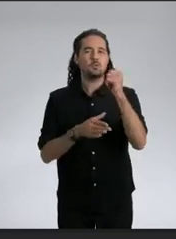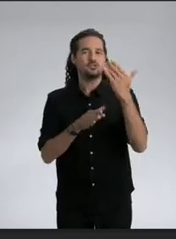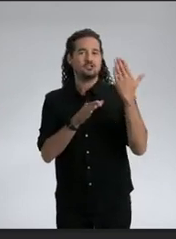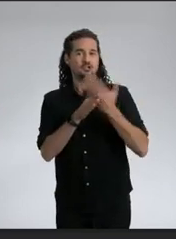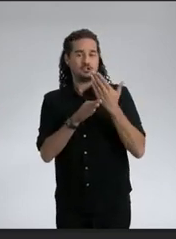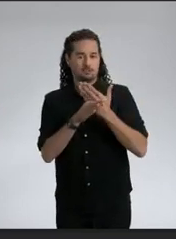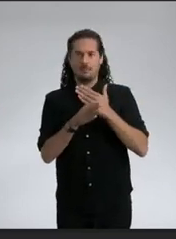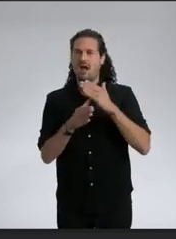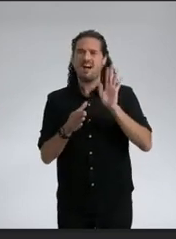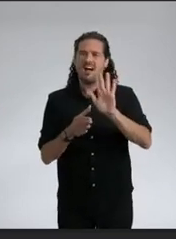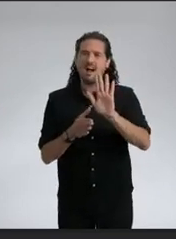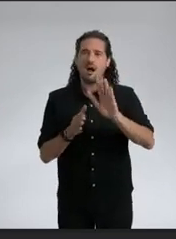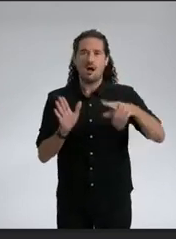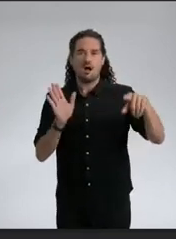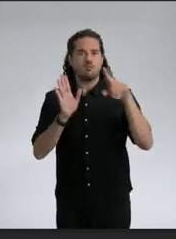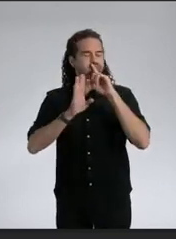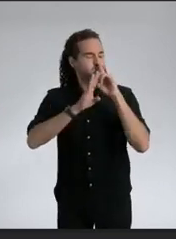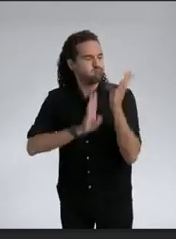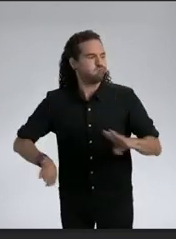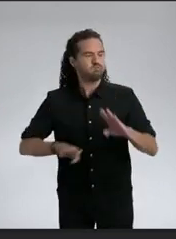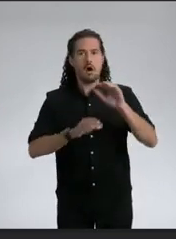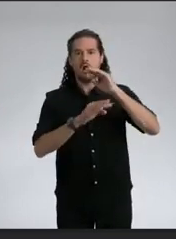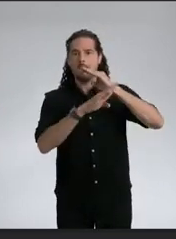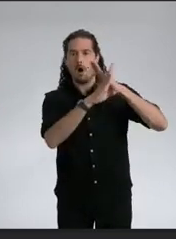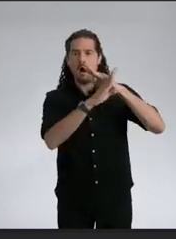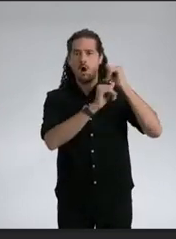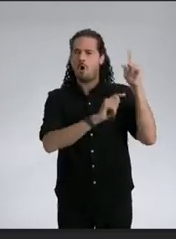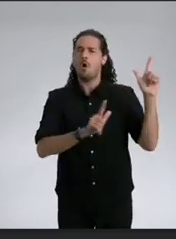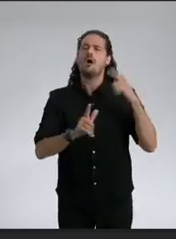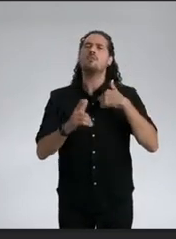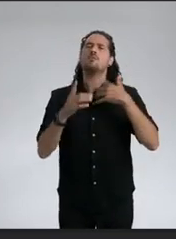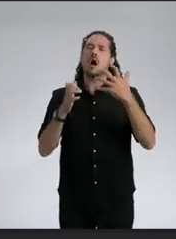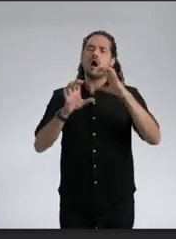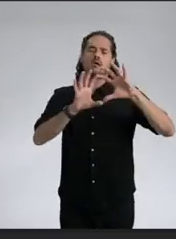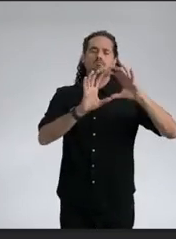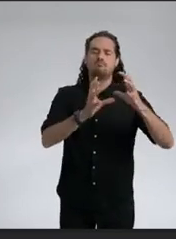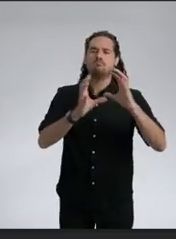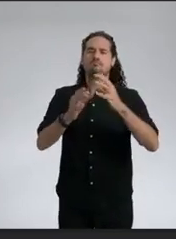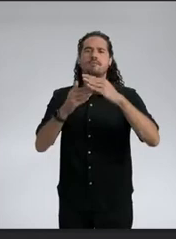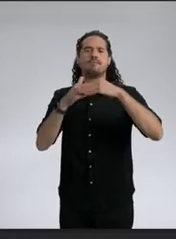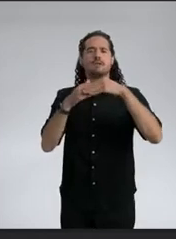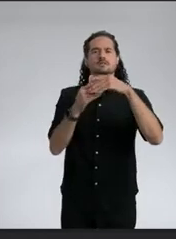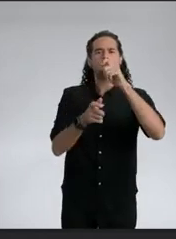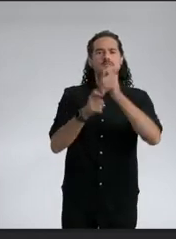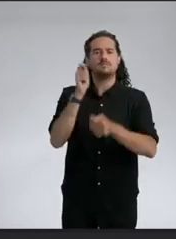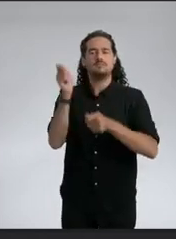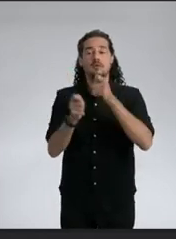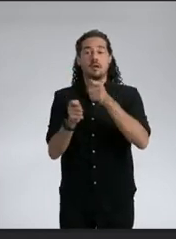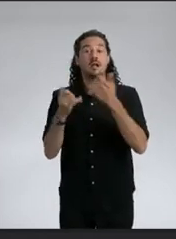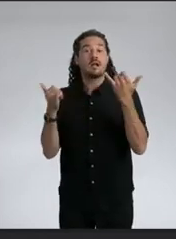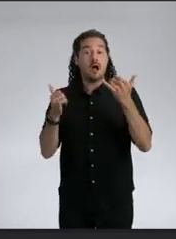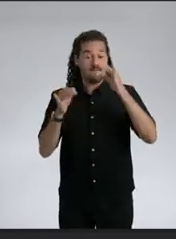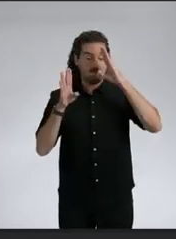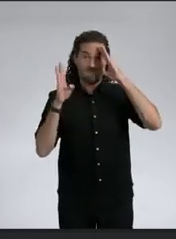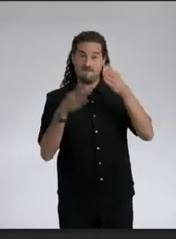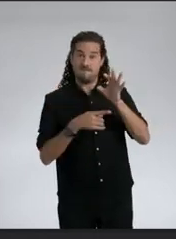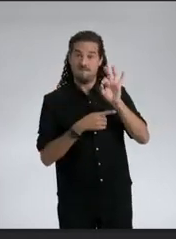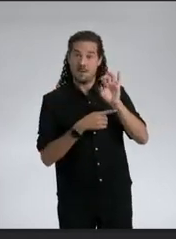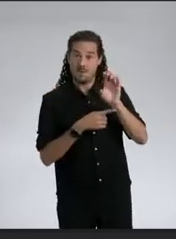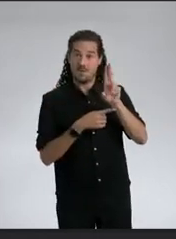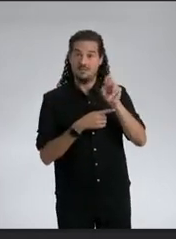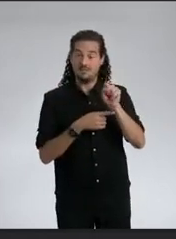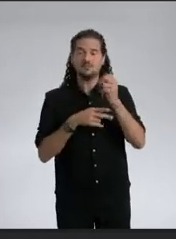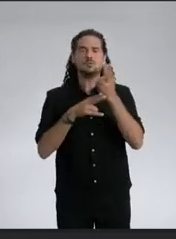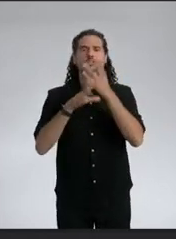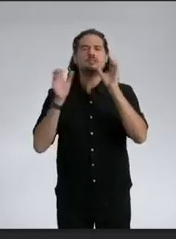all notifications, and we wanted to give users more flexibility. With Focus, users can choose the apps and people that they need